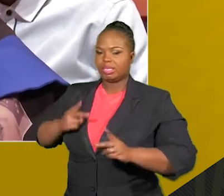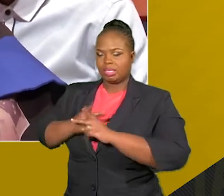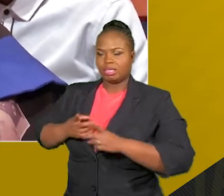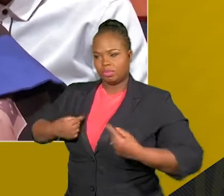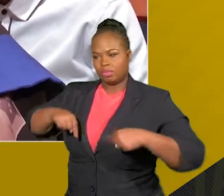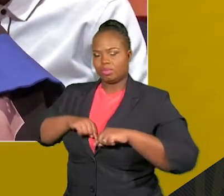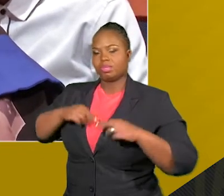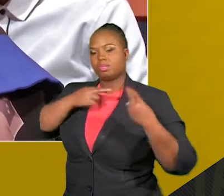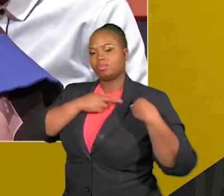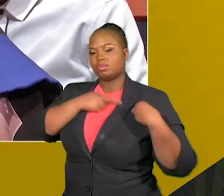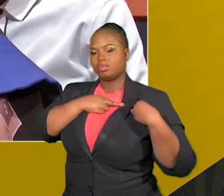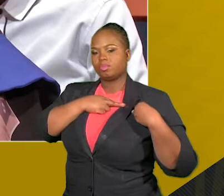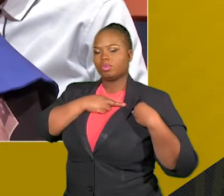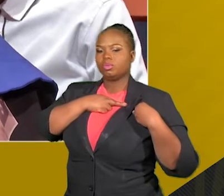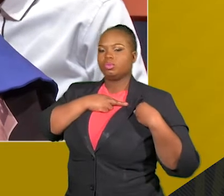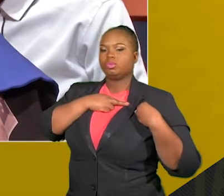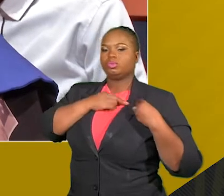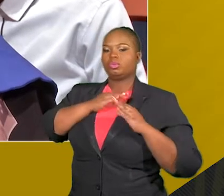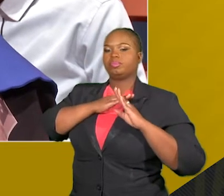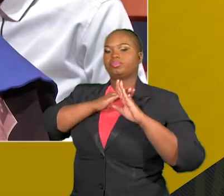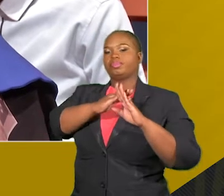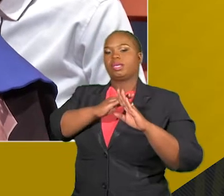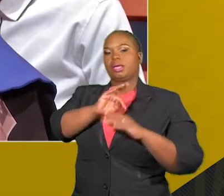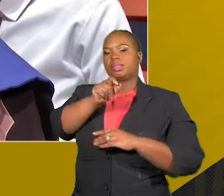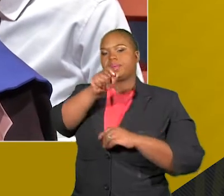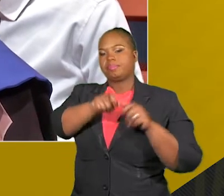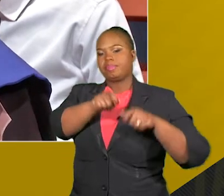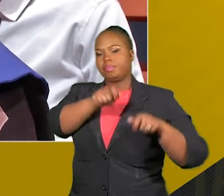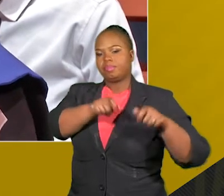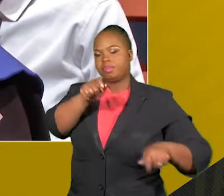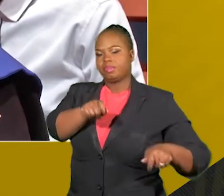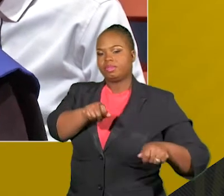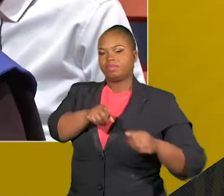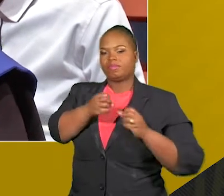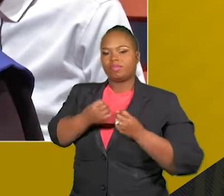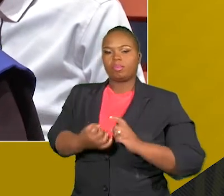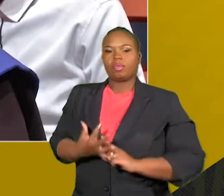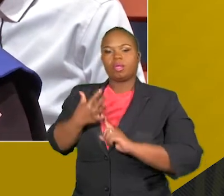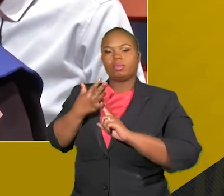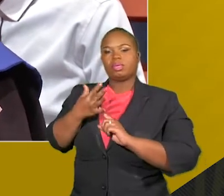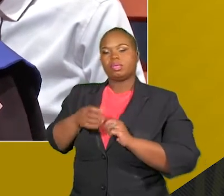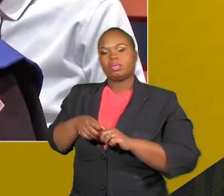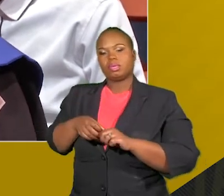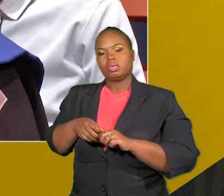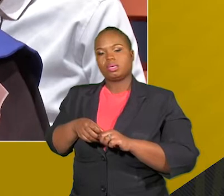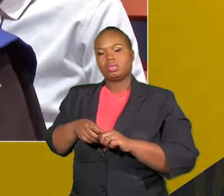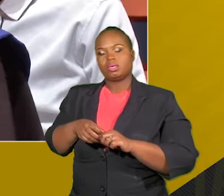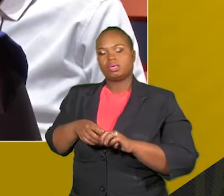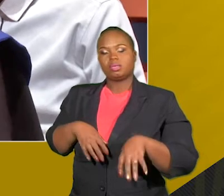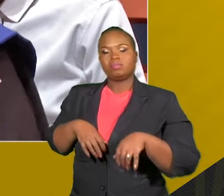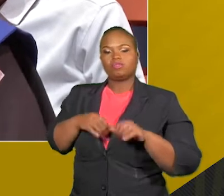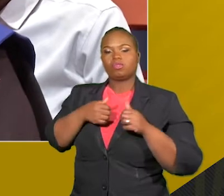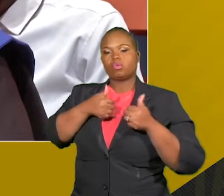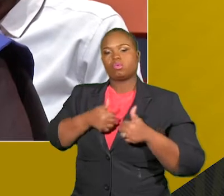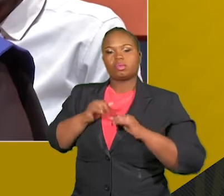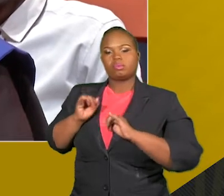to prevent others from harming innocent and even guilty people. So good people, all